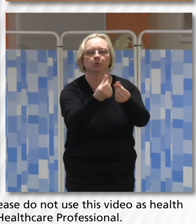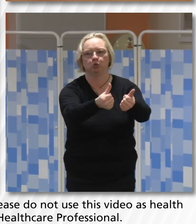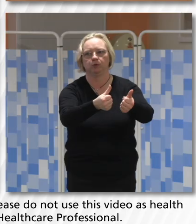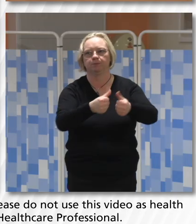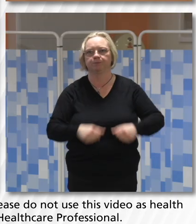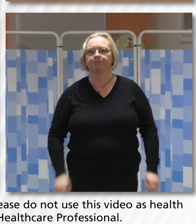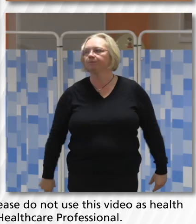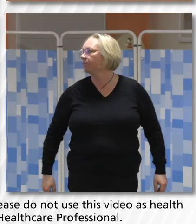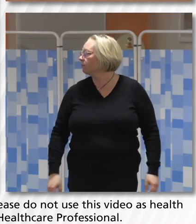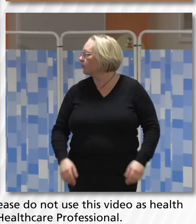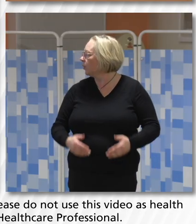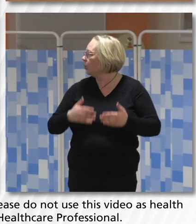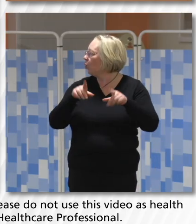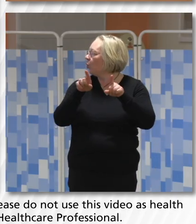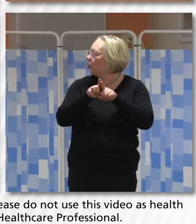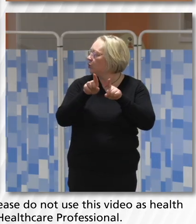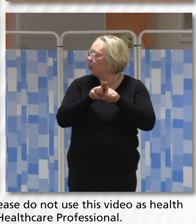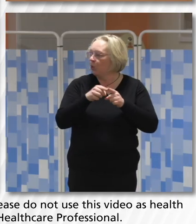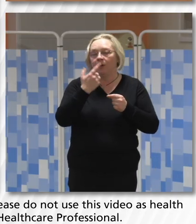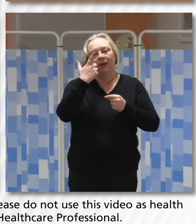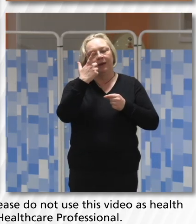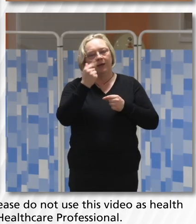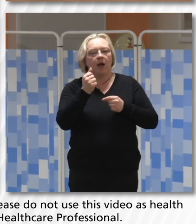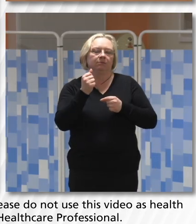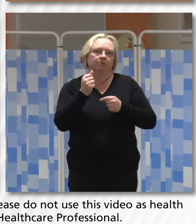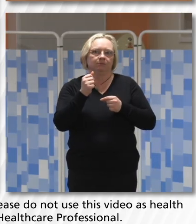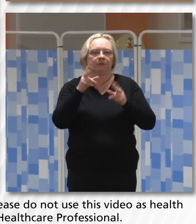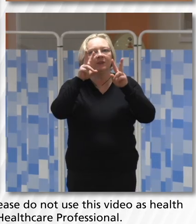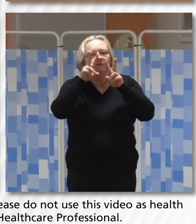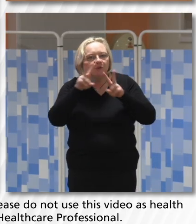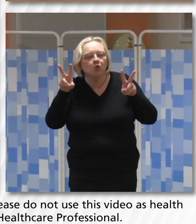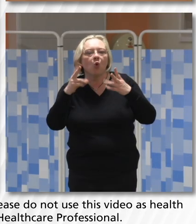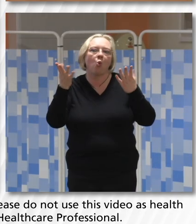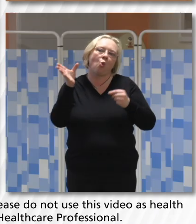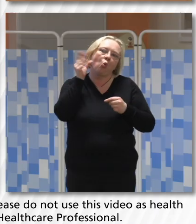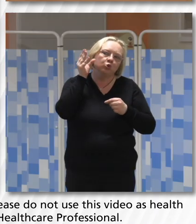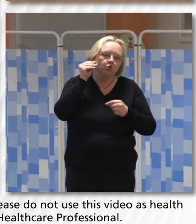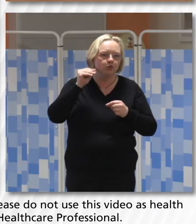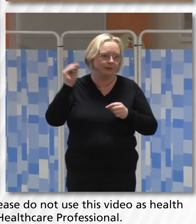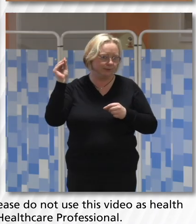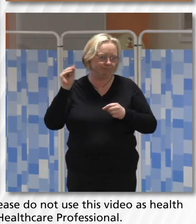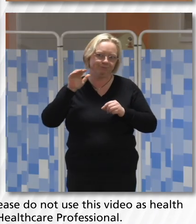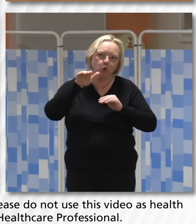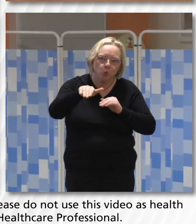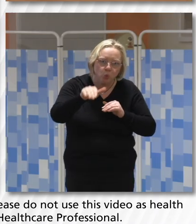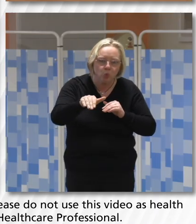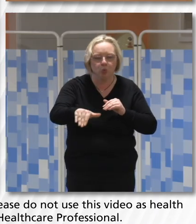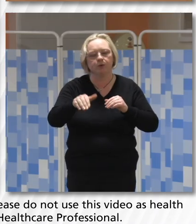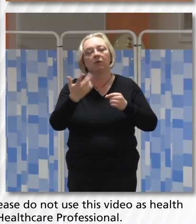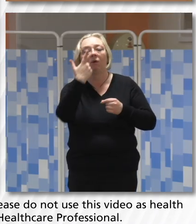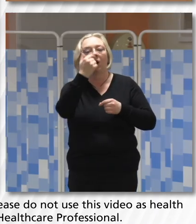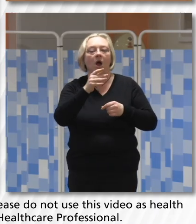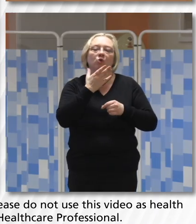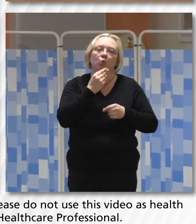big steps in bossy voices. We're very good at being bossy. But we could use